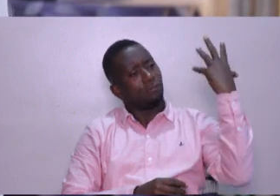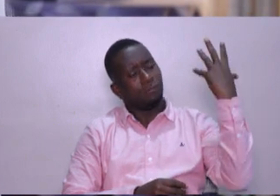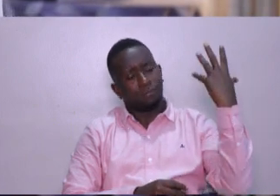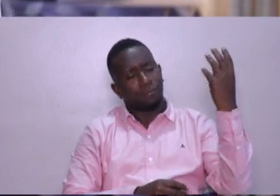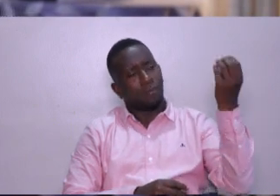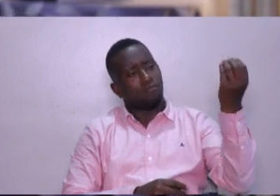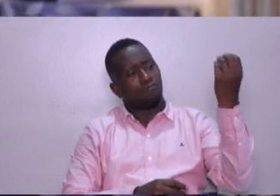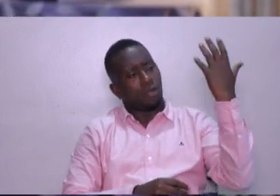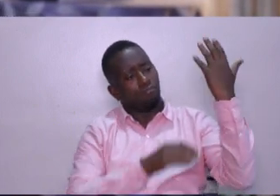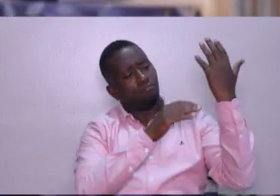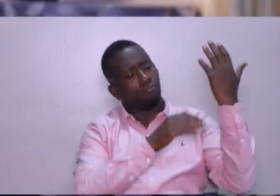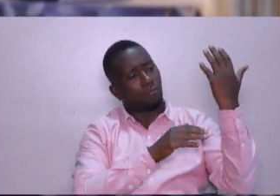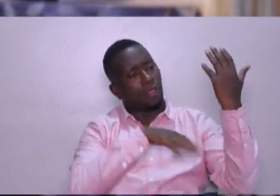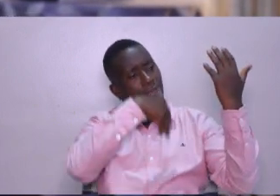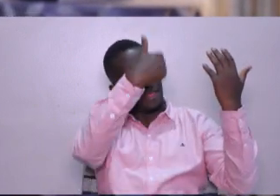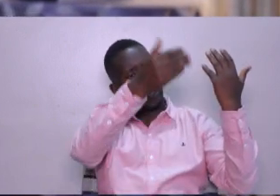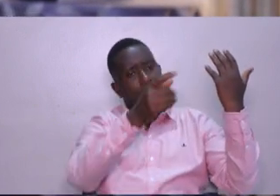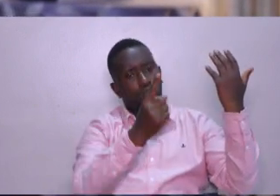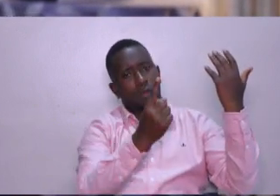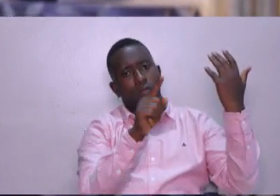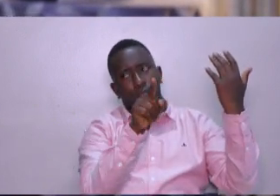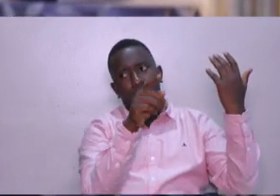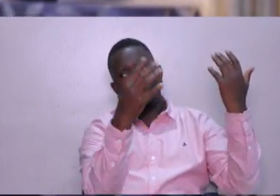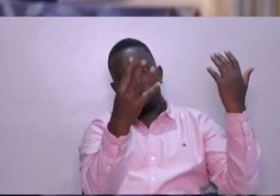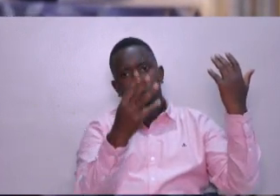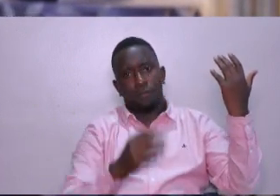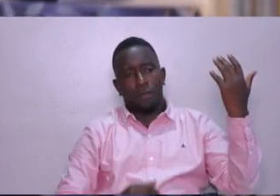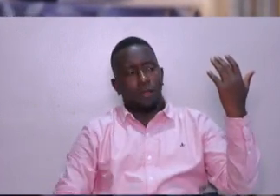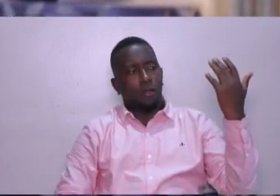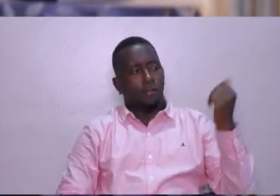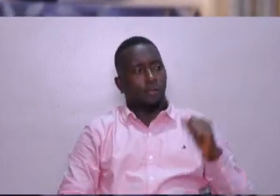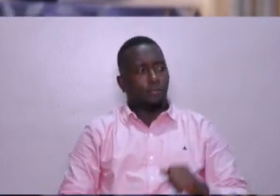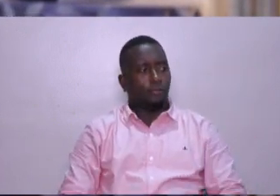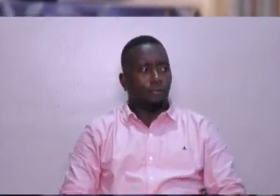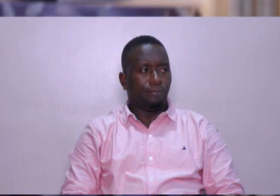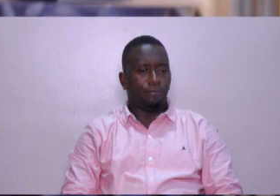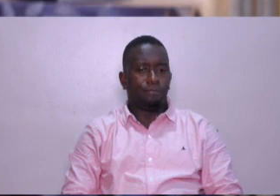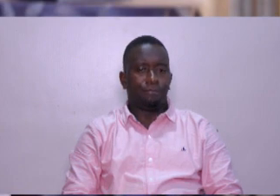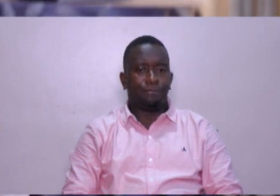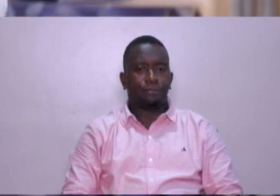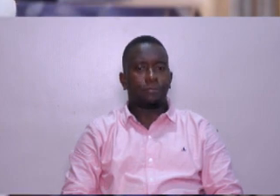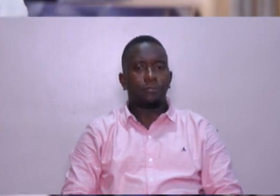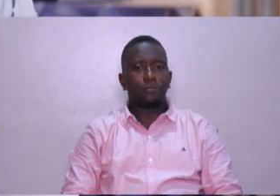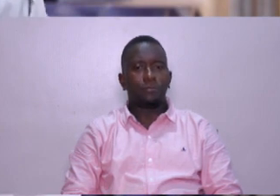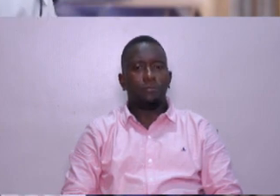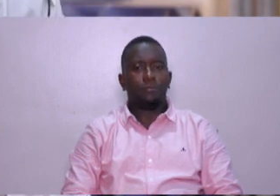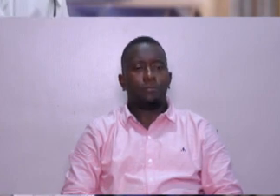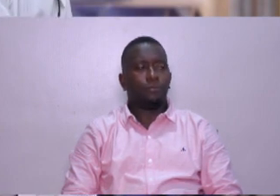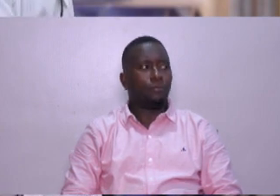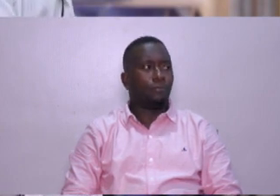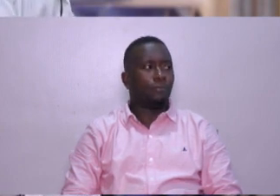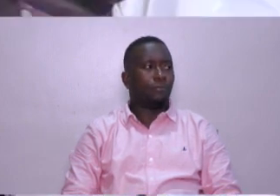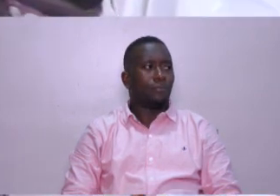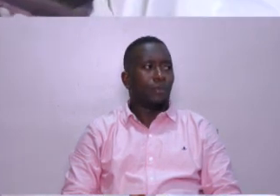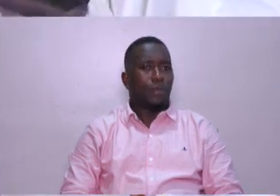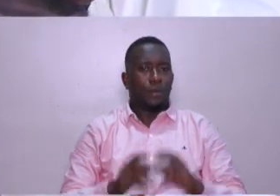The next 1, 2, 3, 4. Okay, yeah, I wanted to see the number. Let's be sure that.